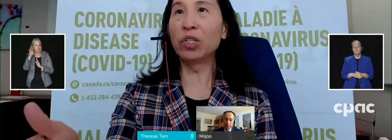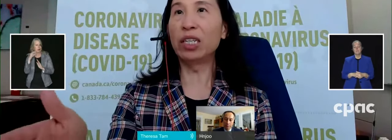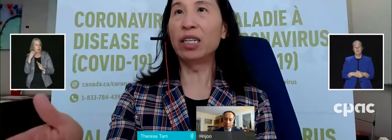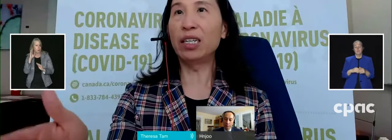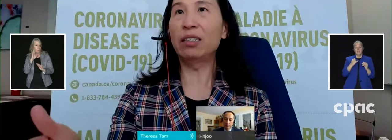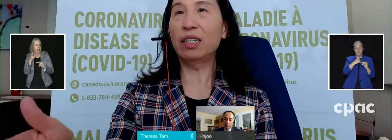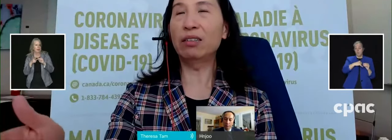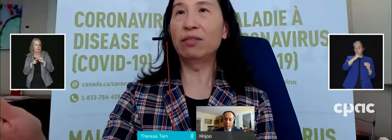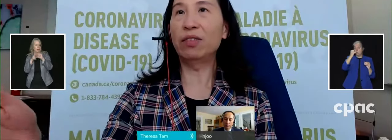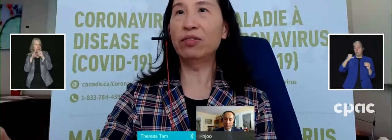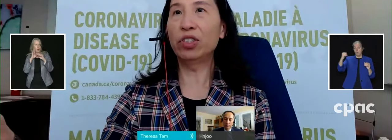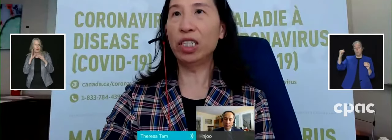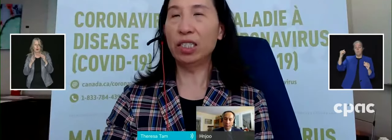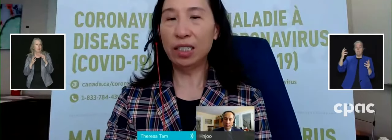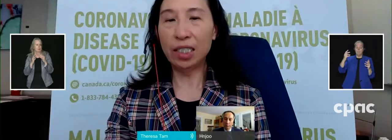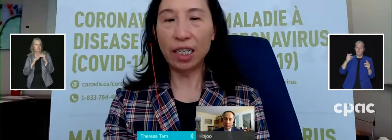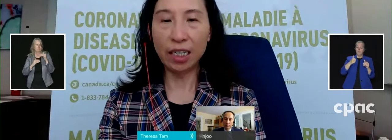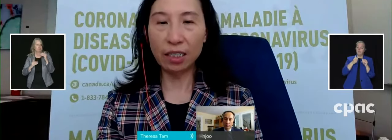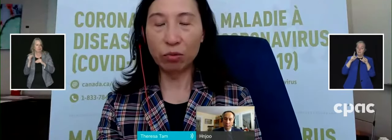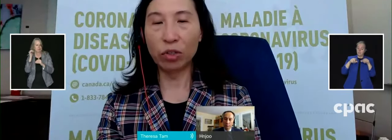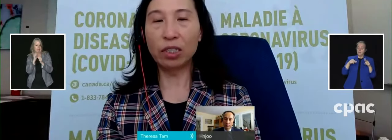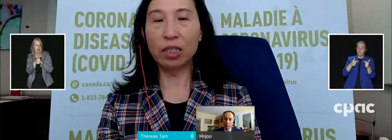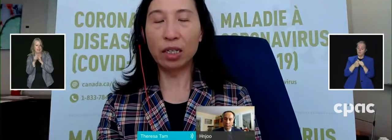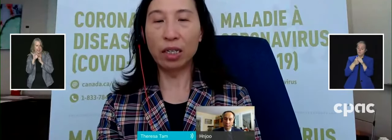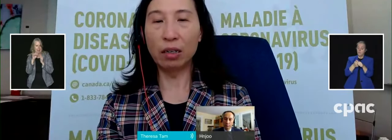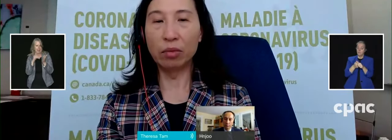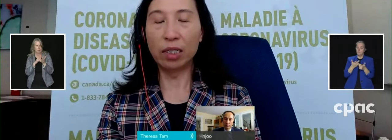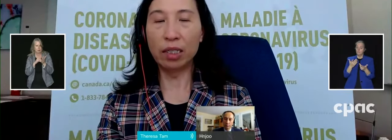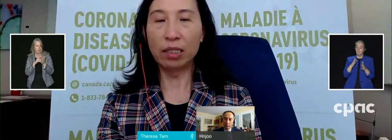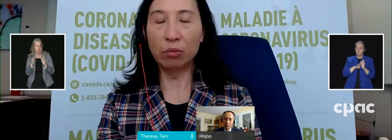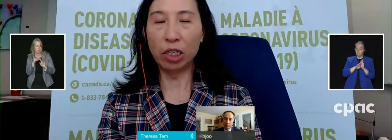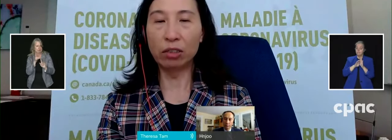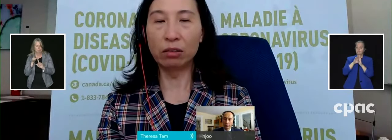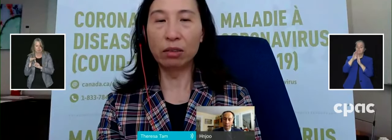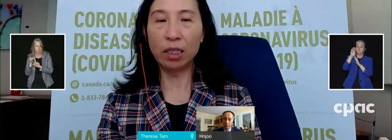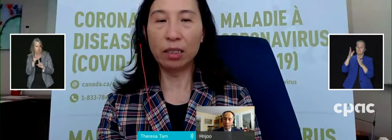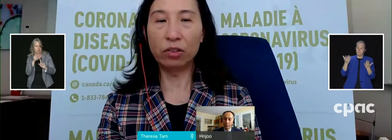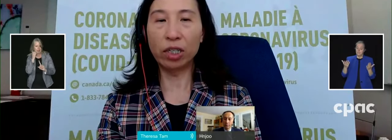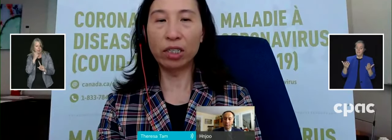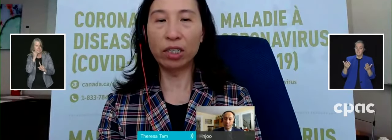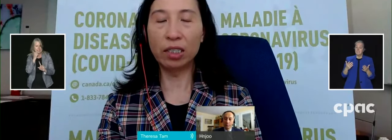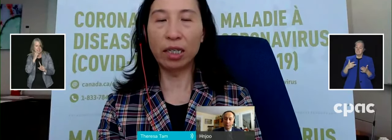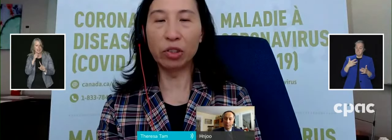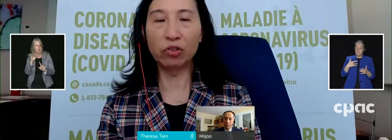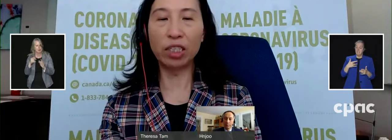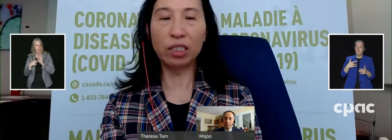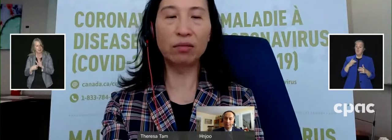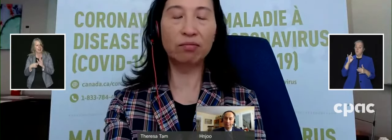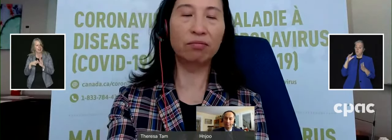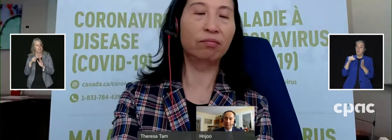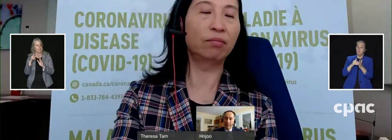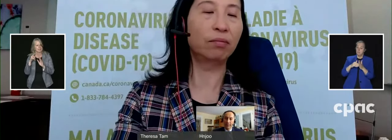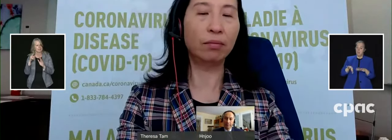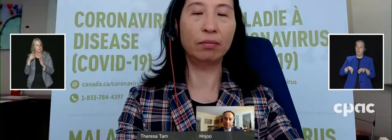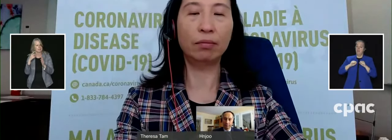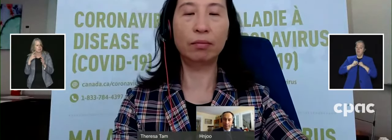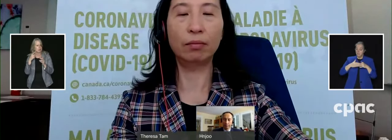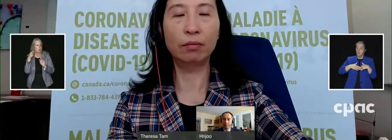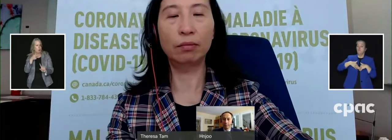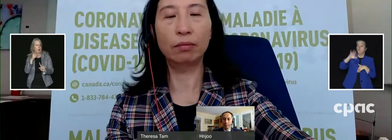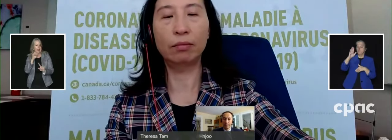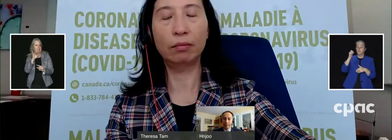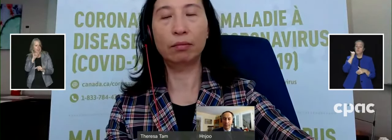way more than 8,500 cases a day, is what this model is trying to demonstrate.